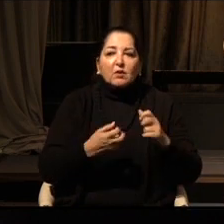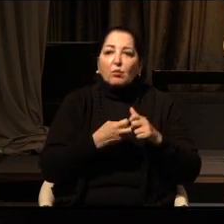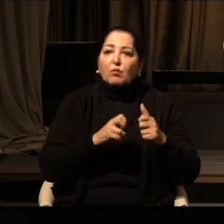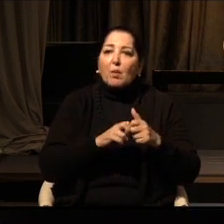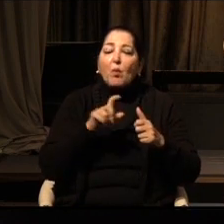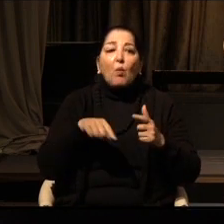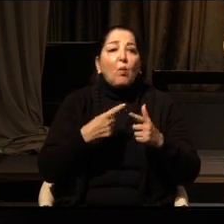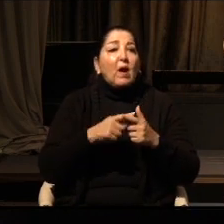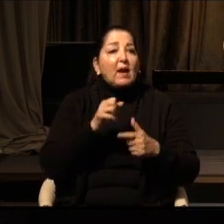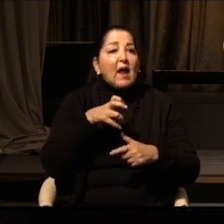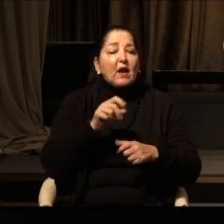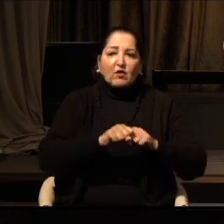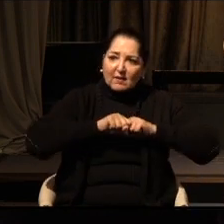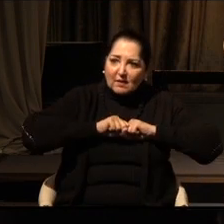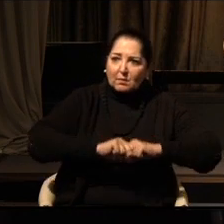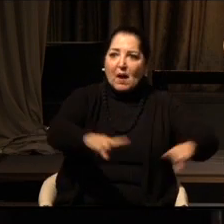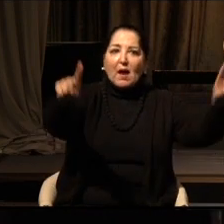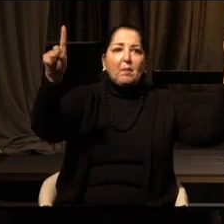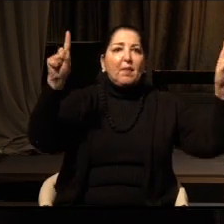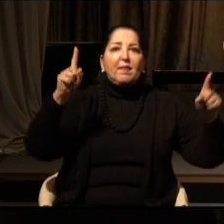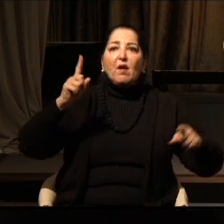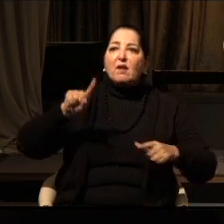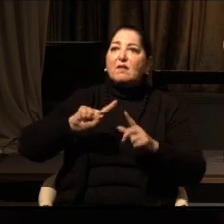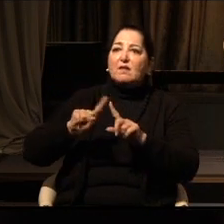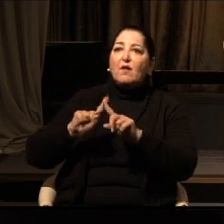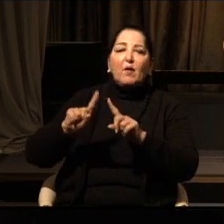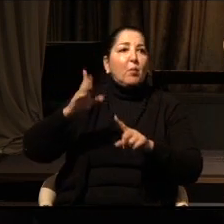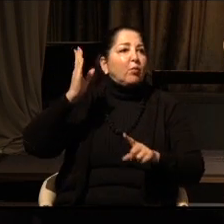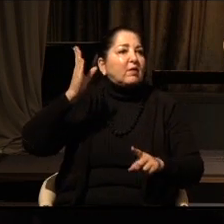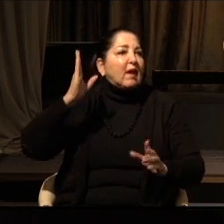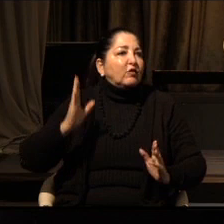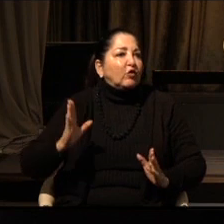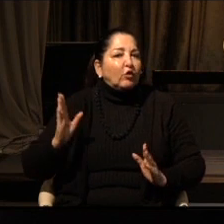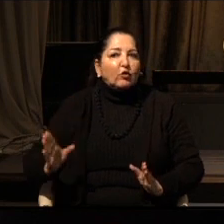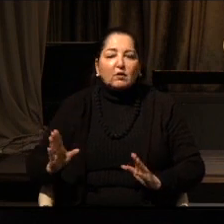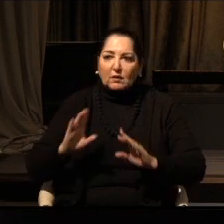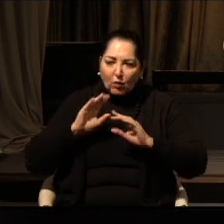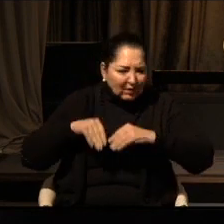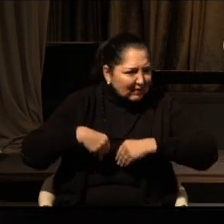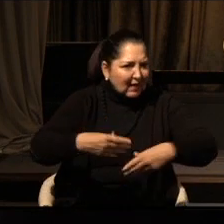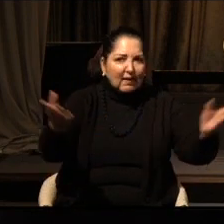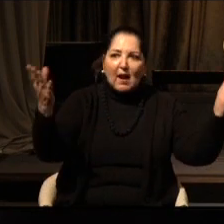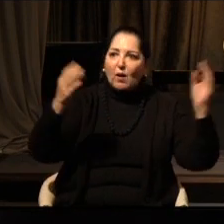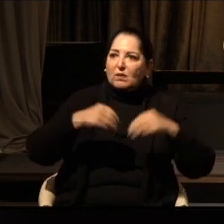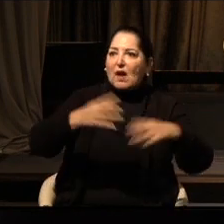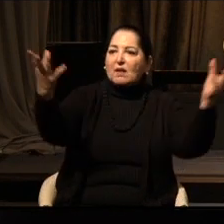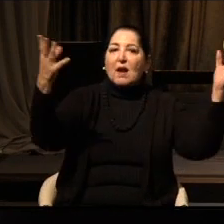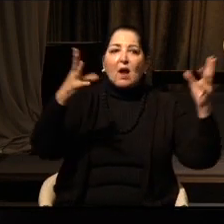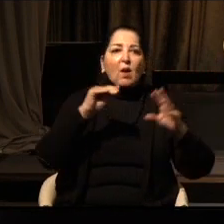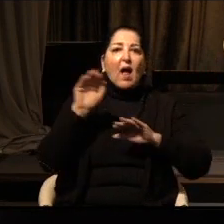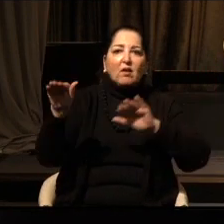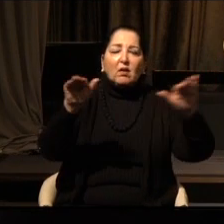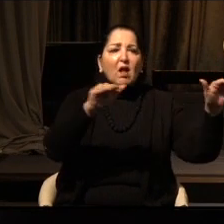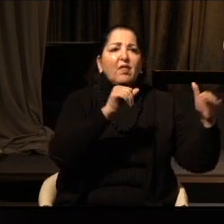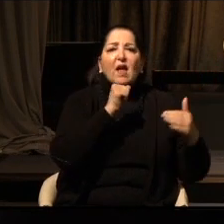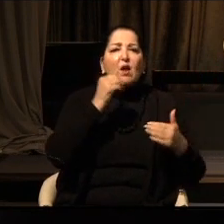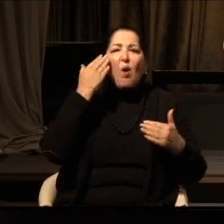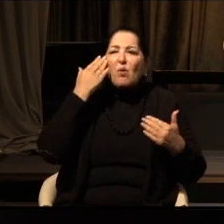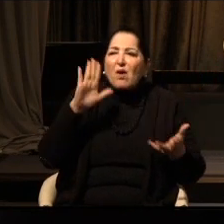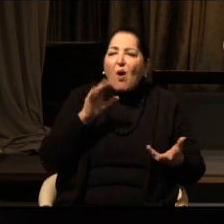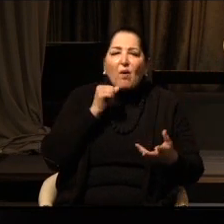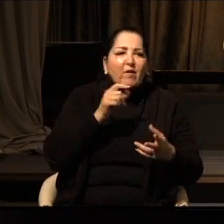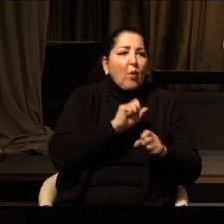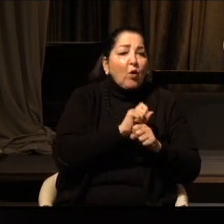presenters with little regard for their presenting mission and with little regard for whether or not their work is actually benefiting the communities that they're trying to